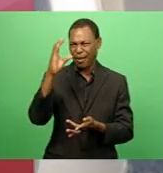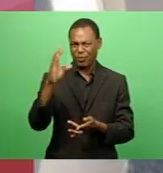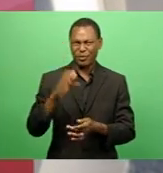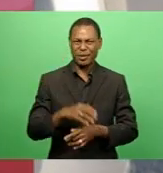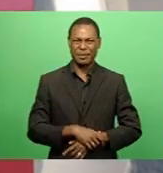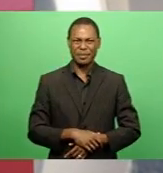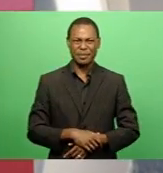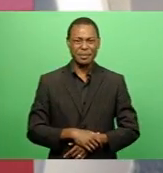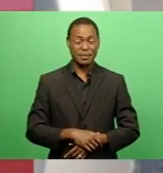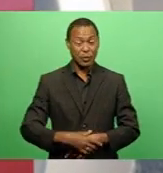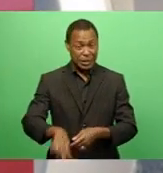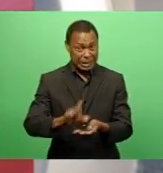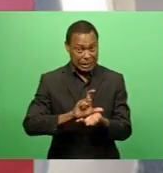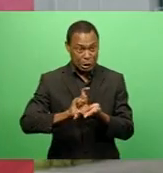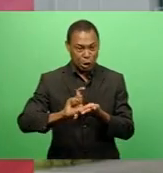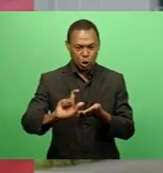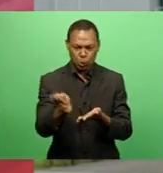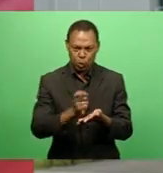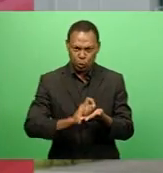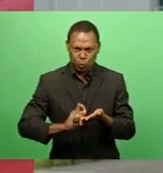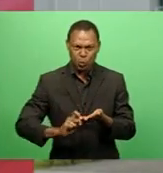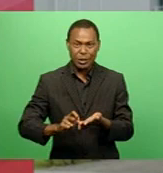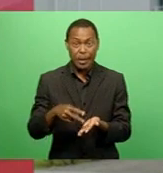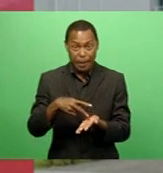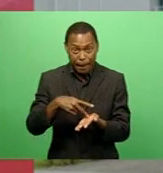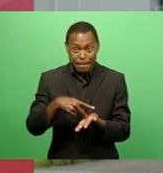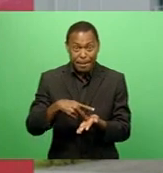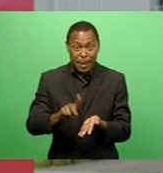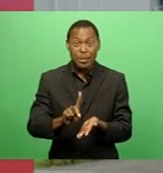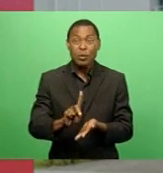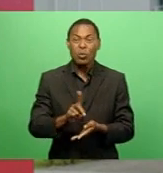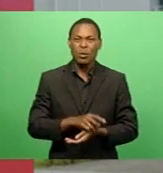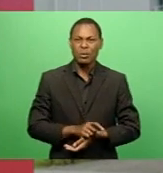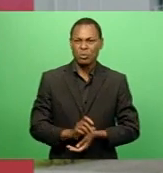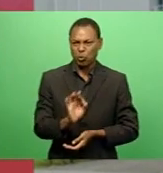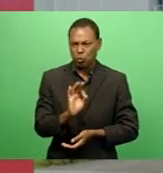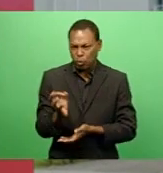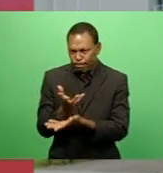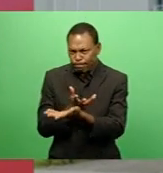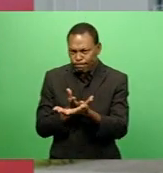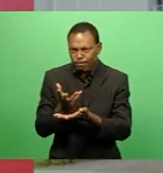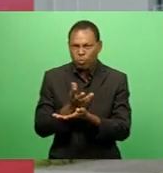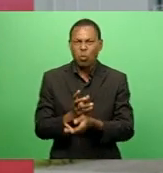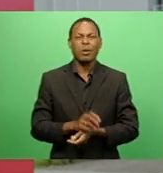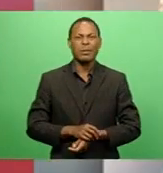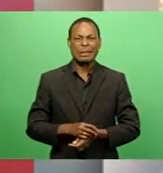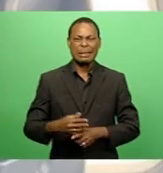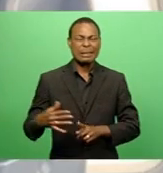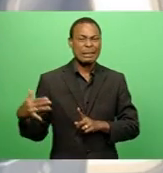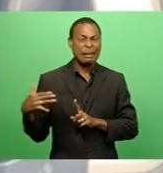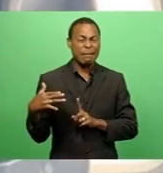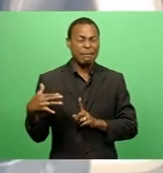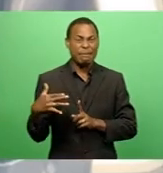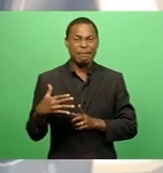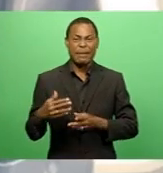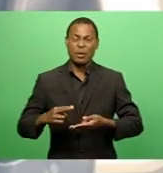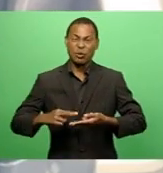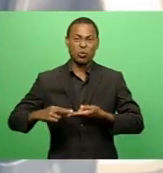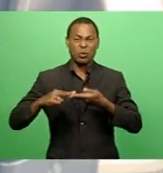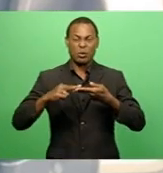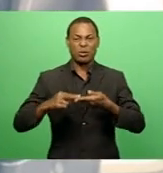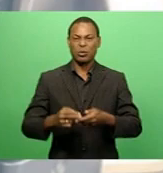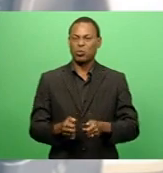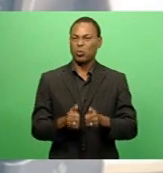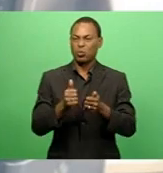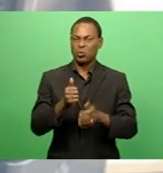It is clearly written in the permit that people should not engage in activities that could affect the unity of Fijians, their safety, good